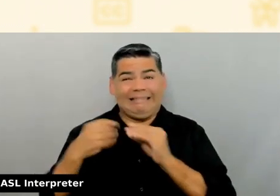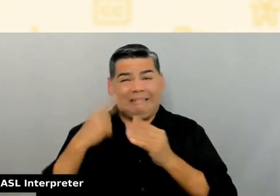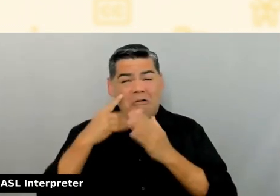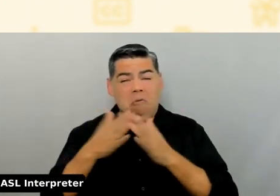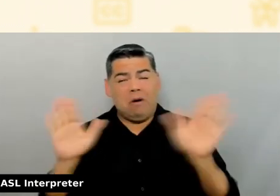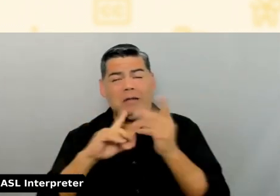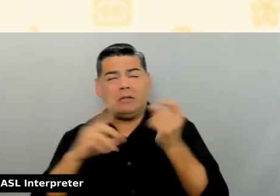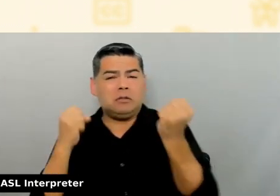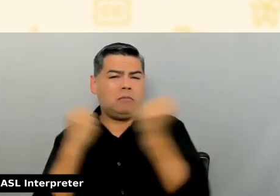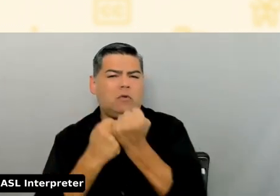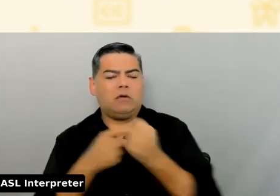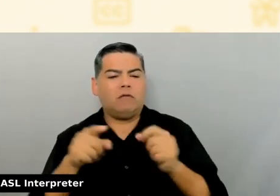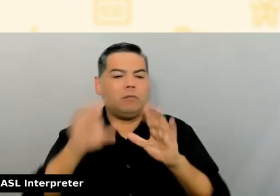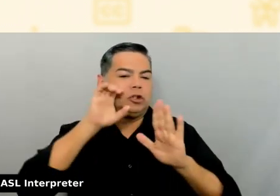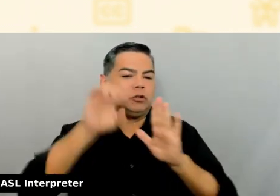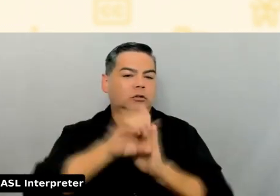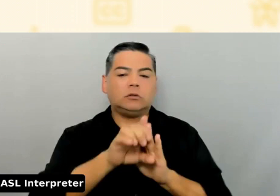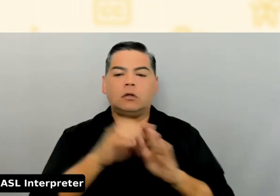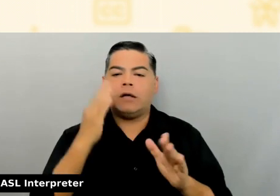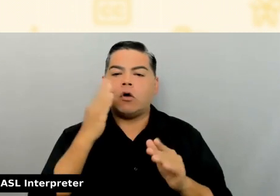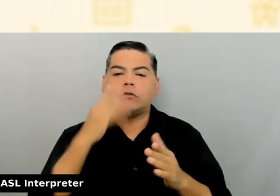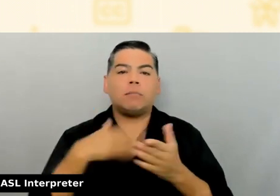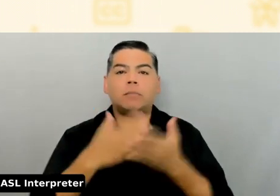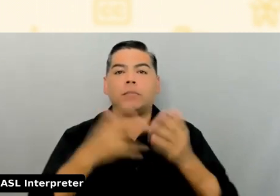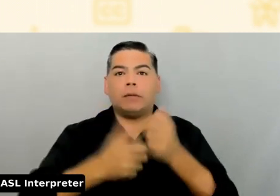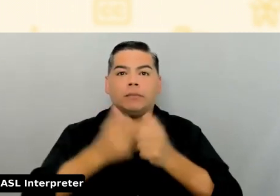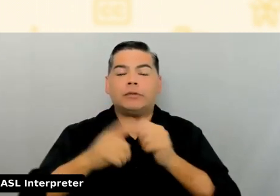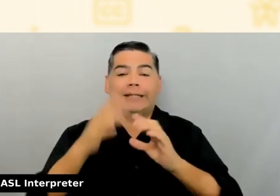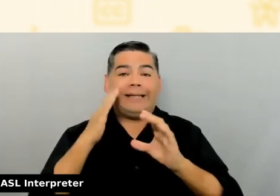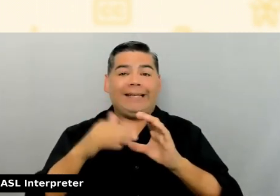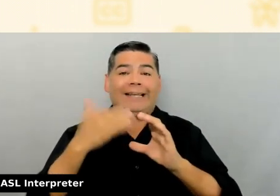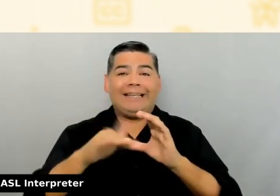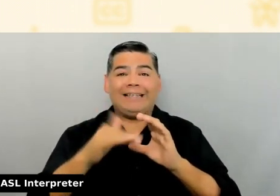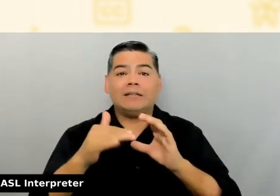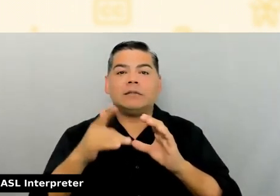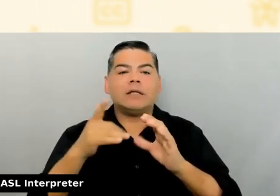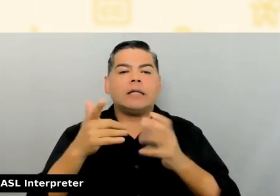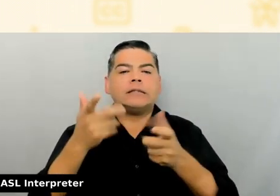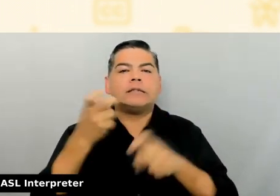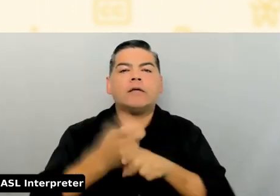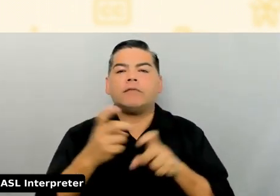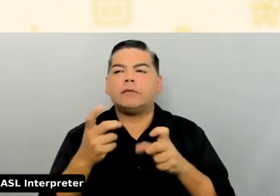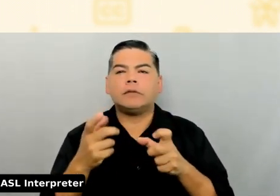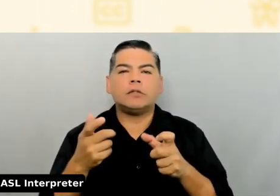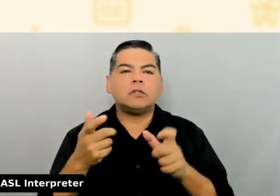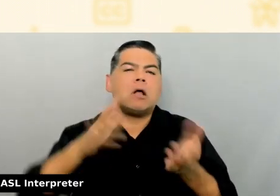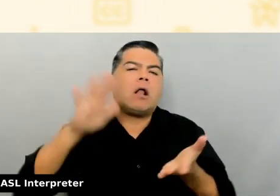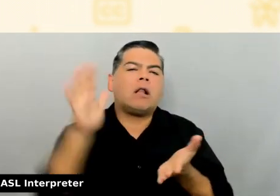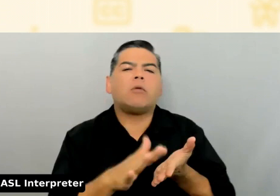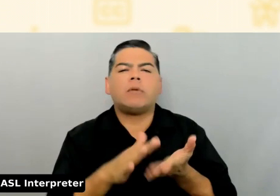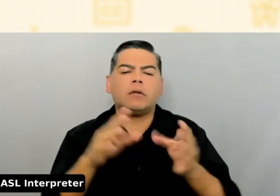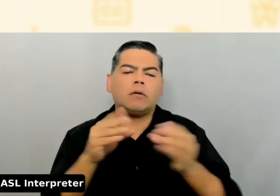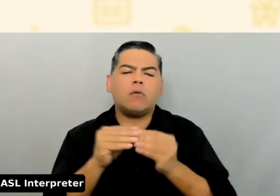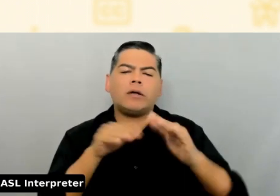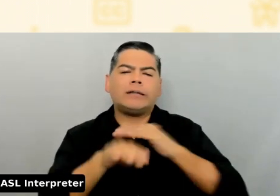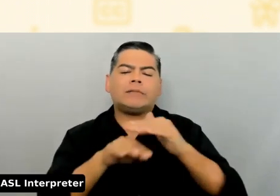specific problem with emails that makes it a bit more inaccessible. So